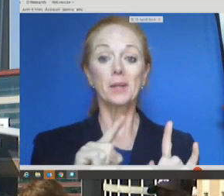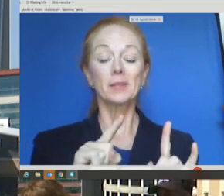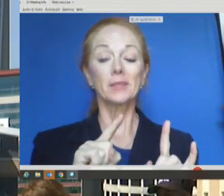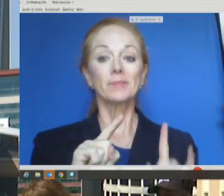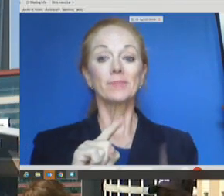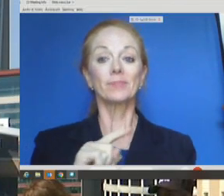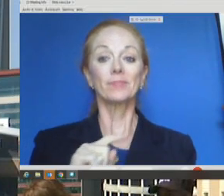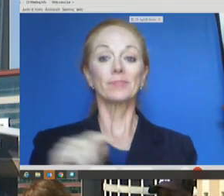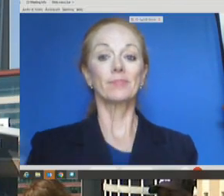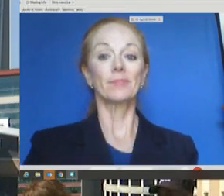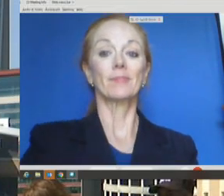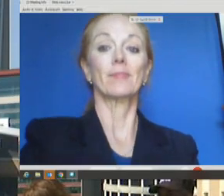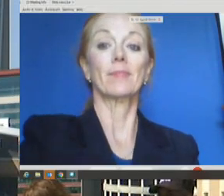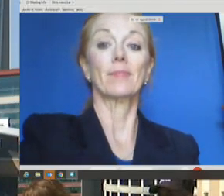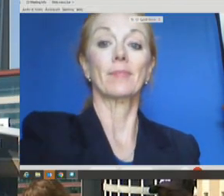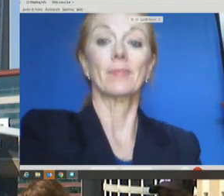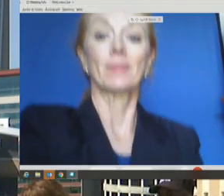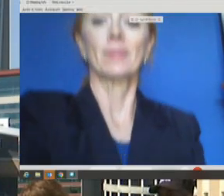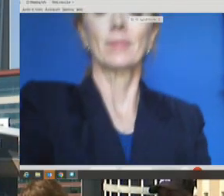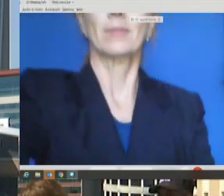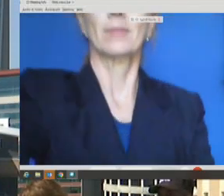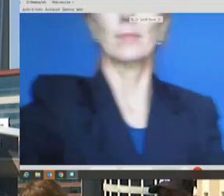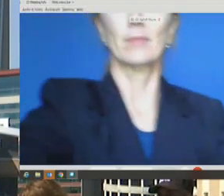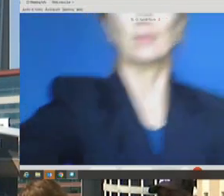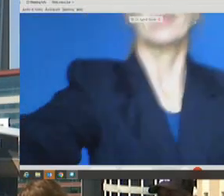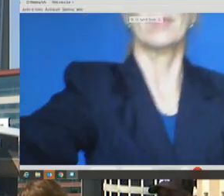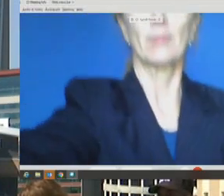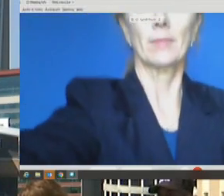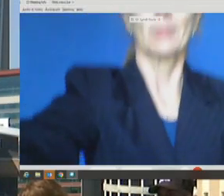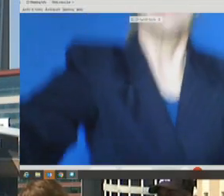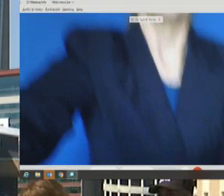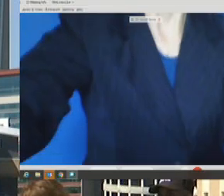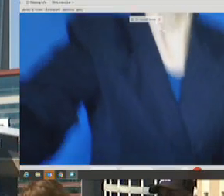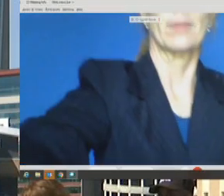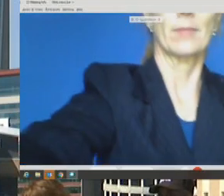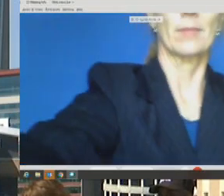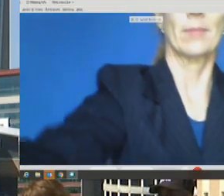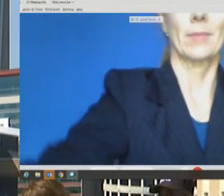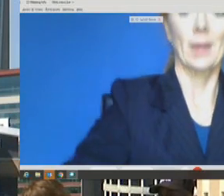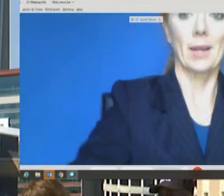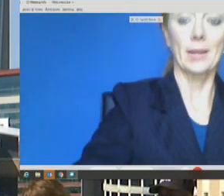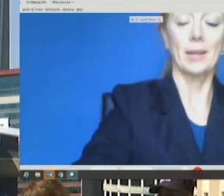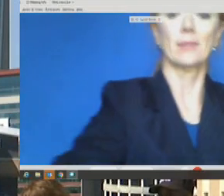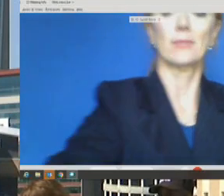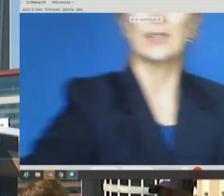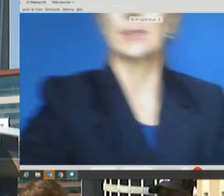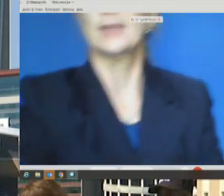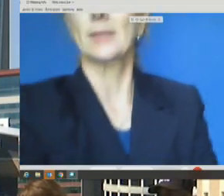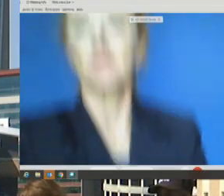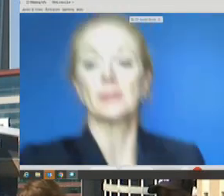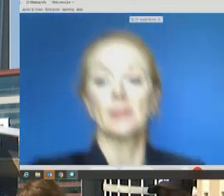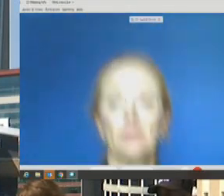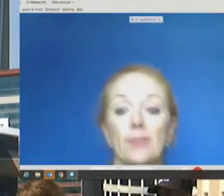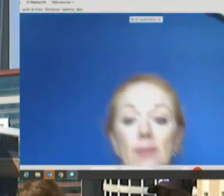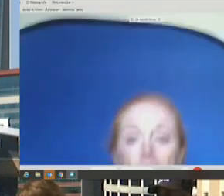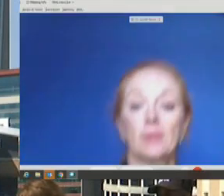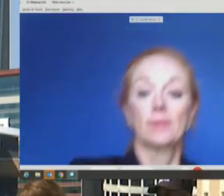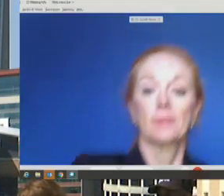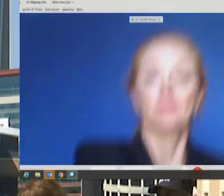their due diligence, which is most departments do. They will be able to get the information that we have here.